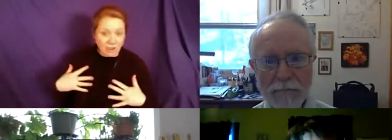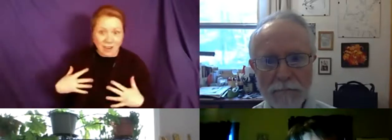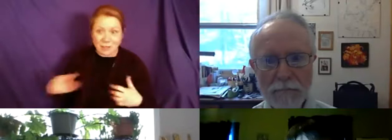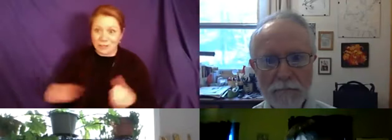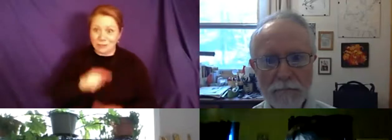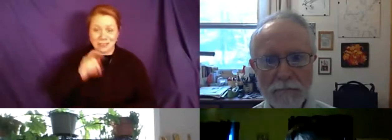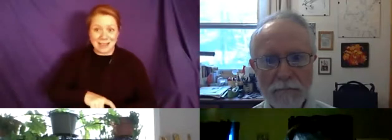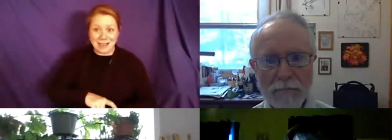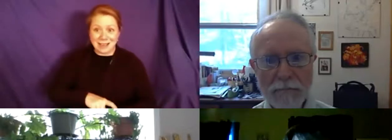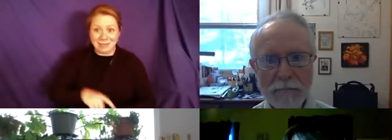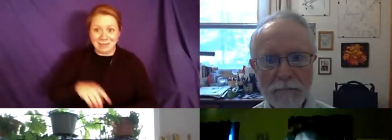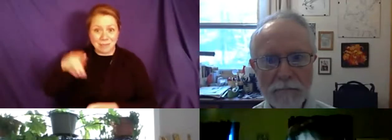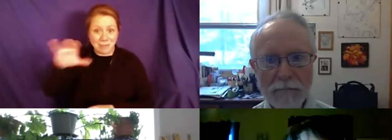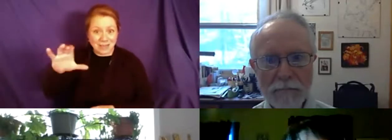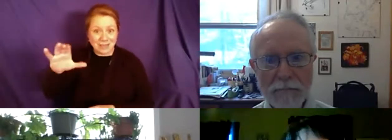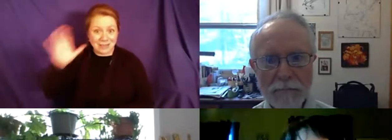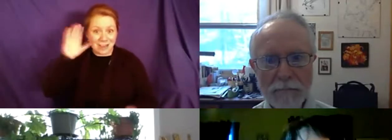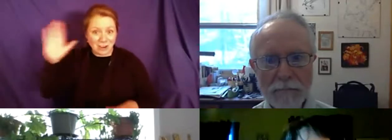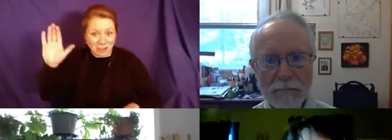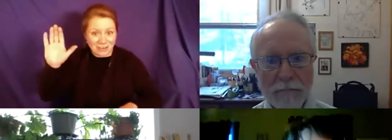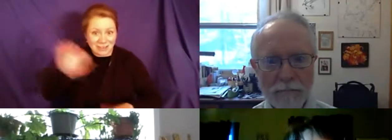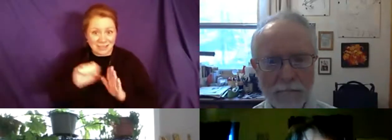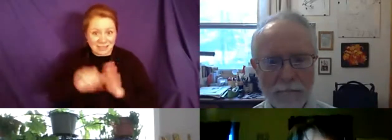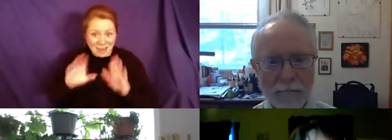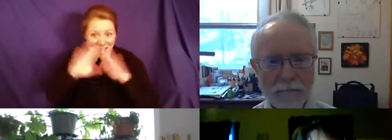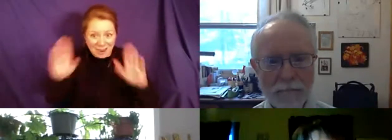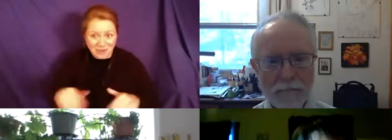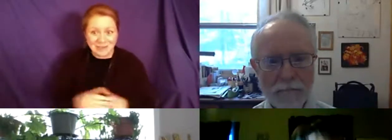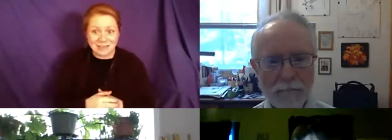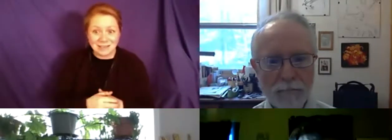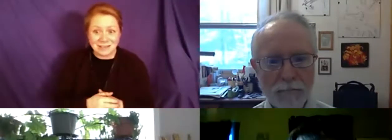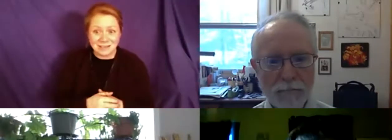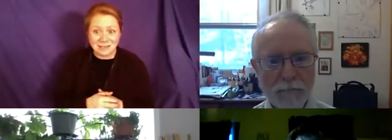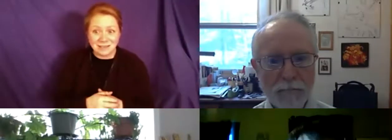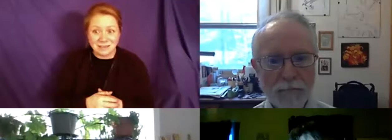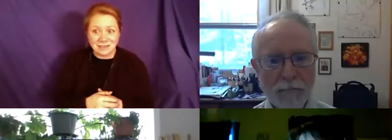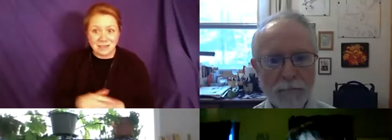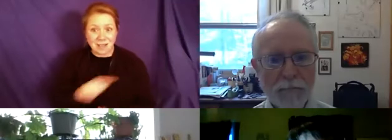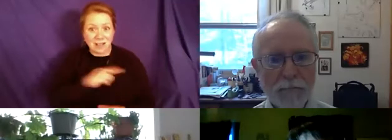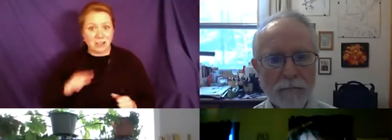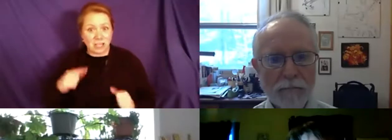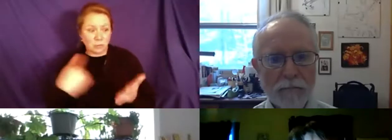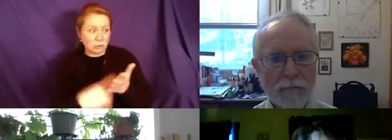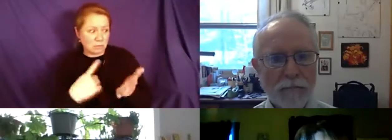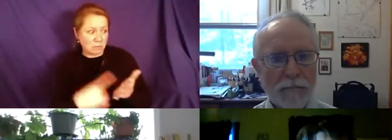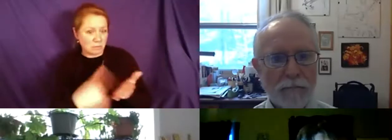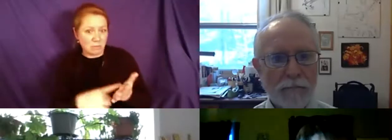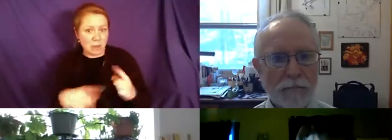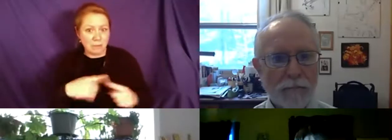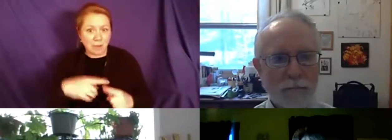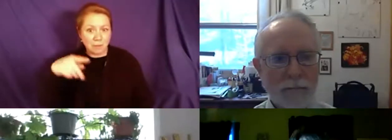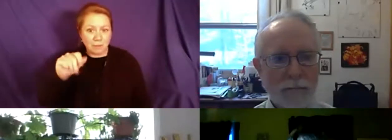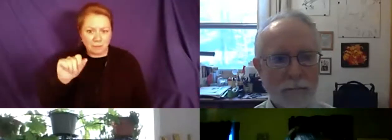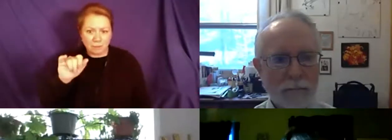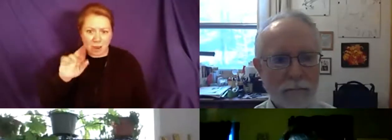time at a public hearing at the State House when the legislature was discussing the parity law